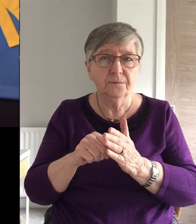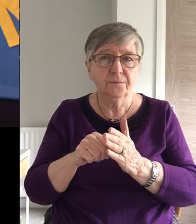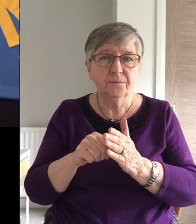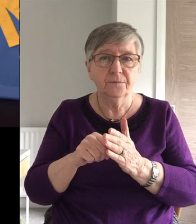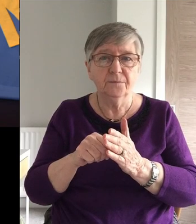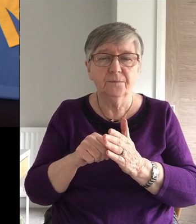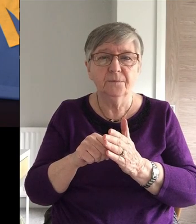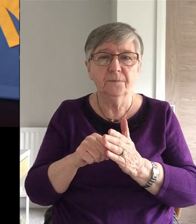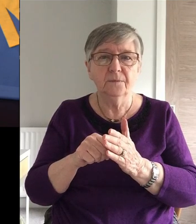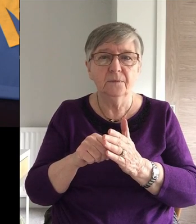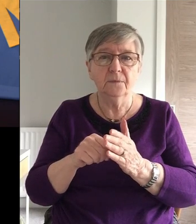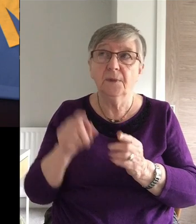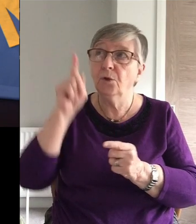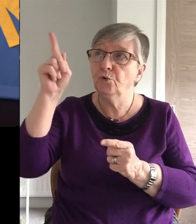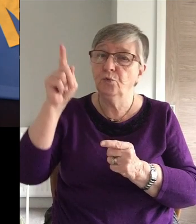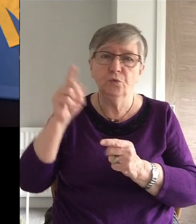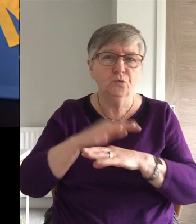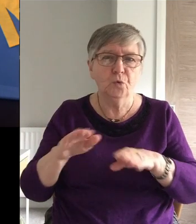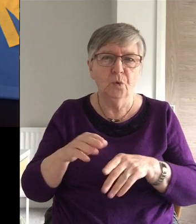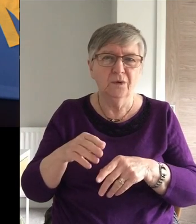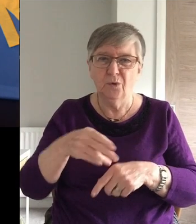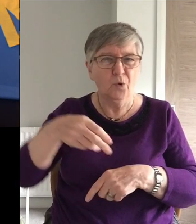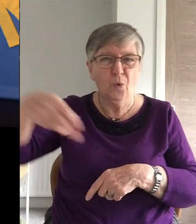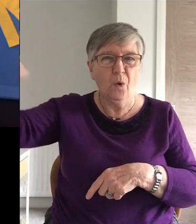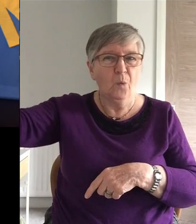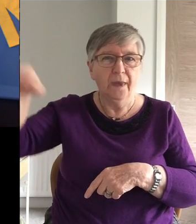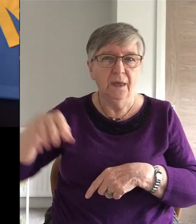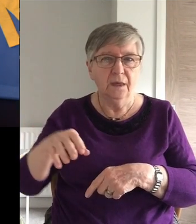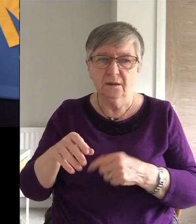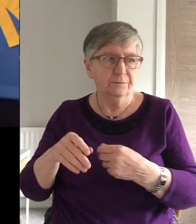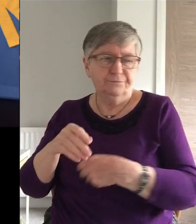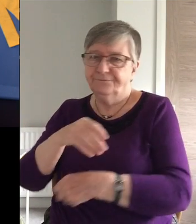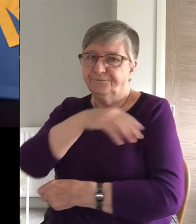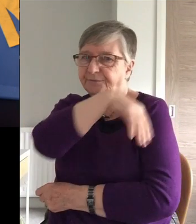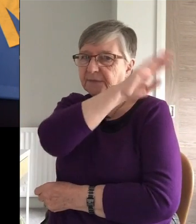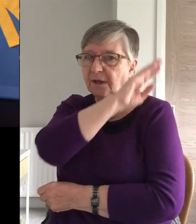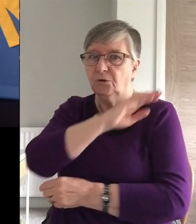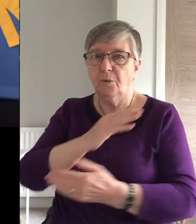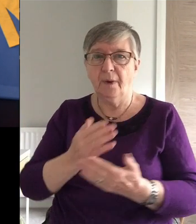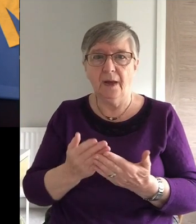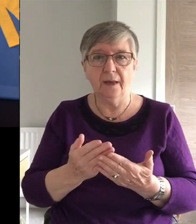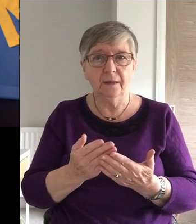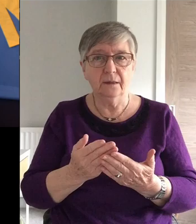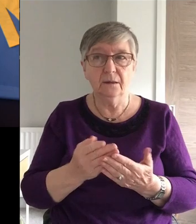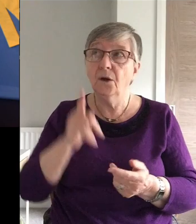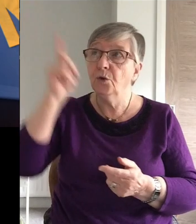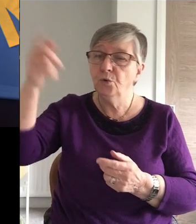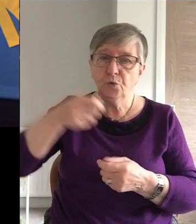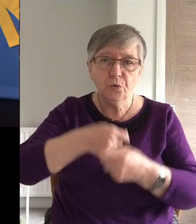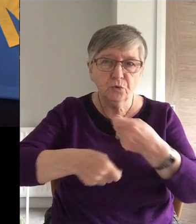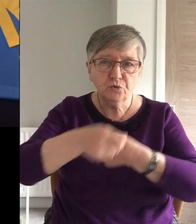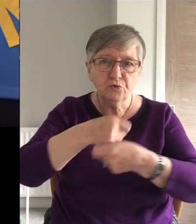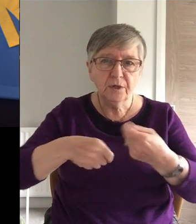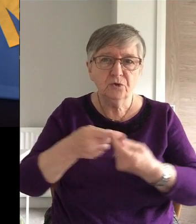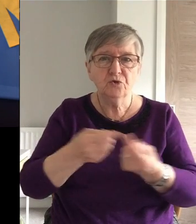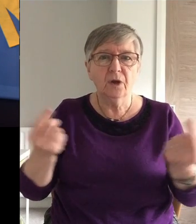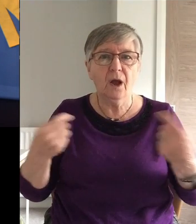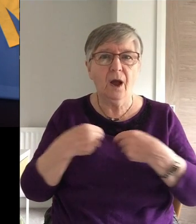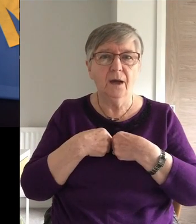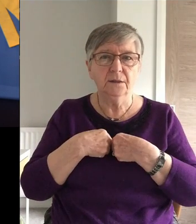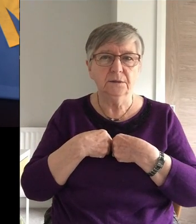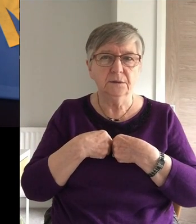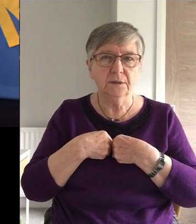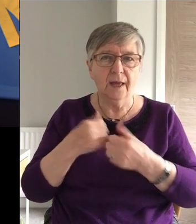you do not go away, you do not turn your back, But you are shaping and molding us, bringing